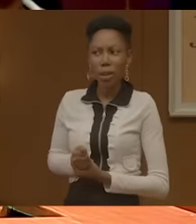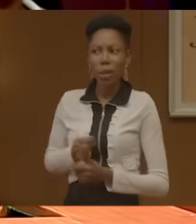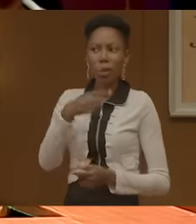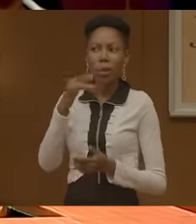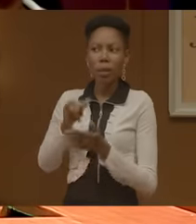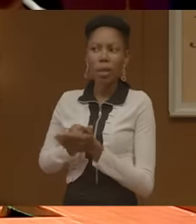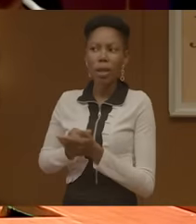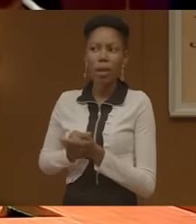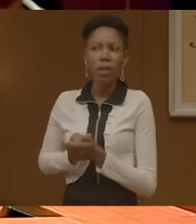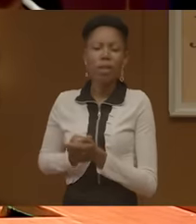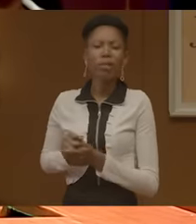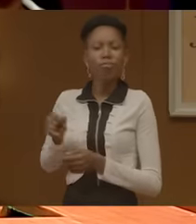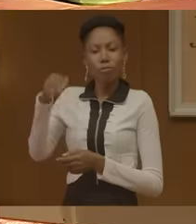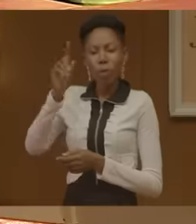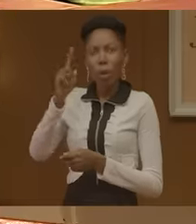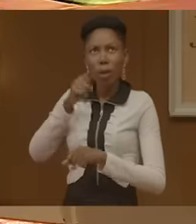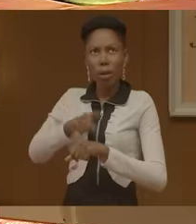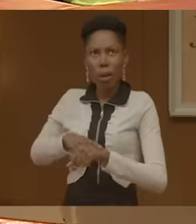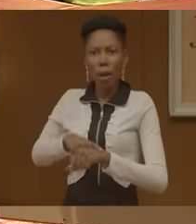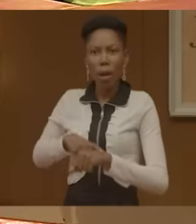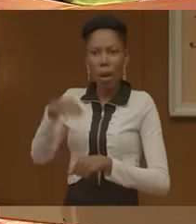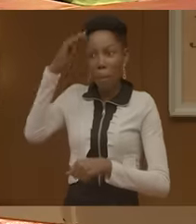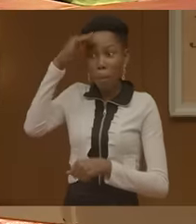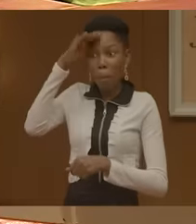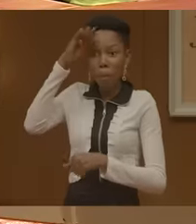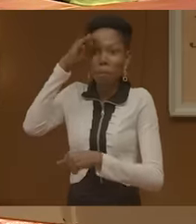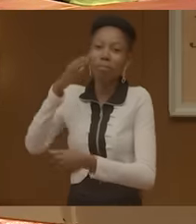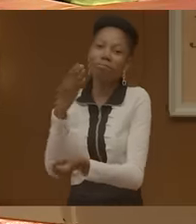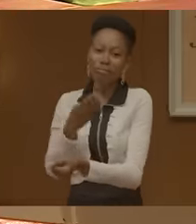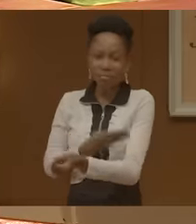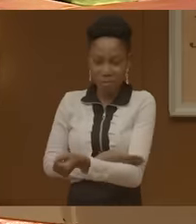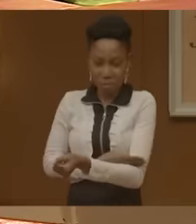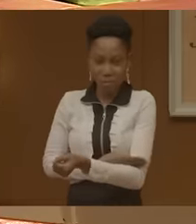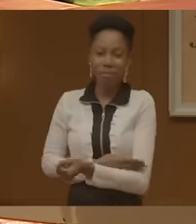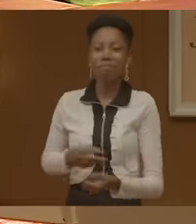time that he spoiled the laptop.